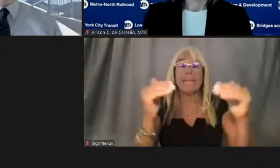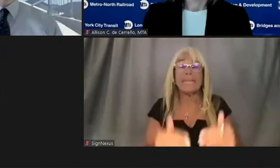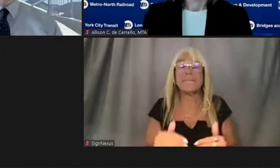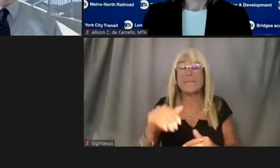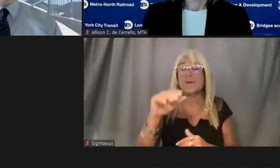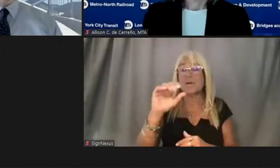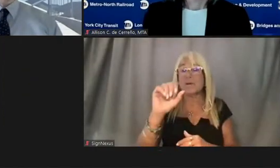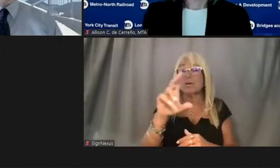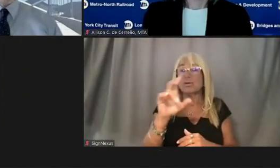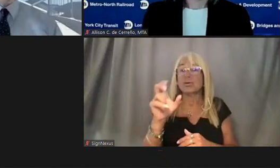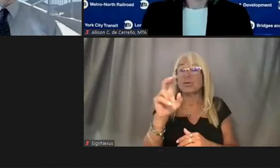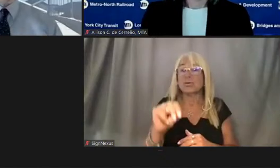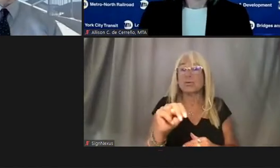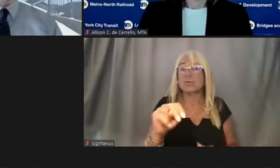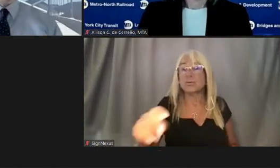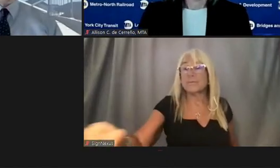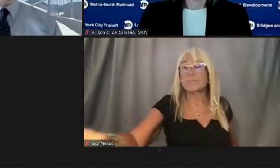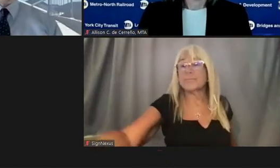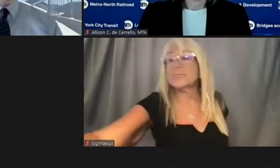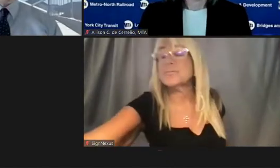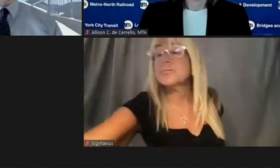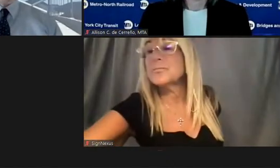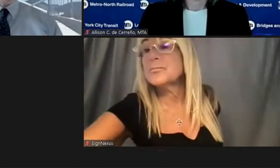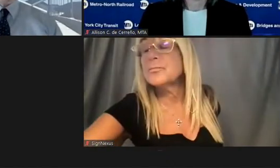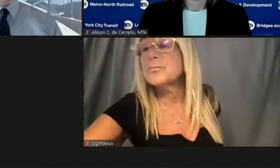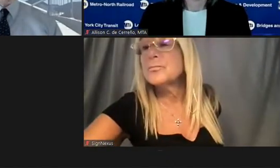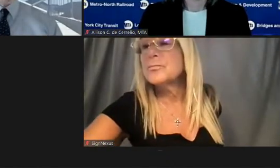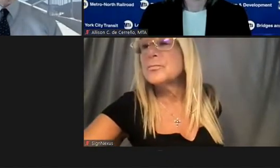Albrecht followed by Talia Crawford